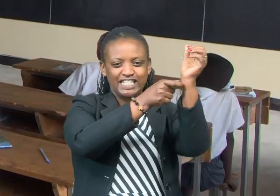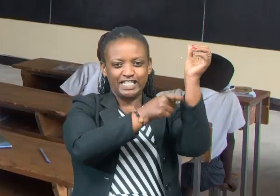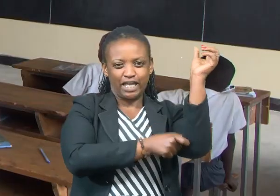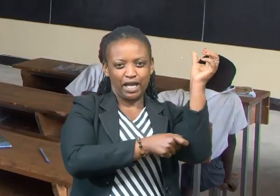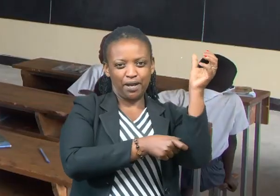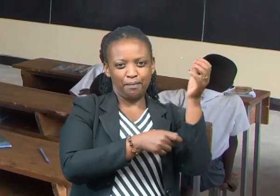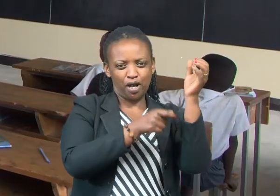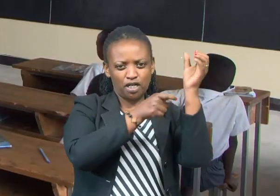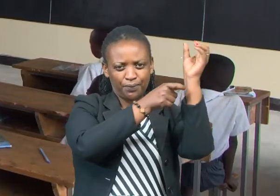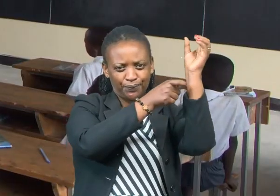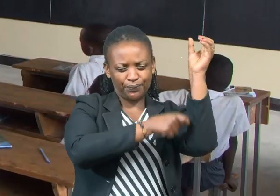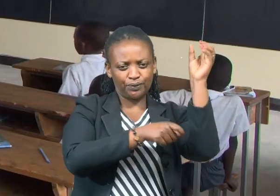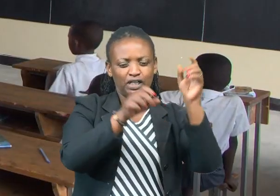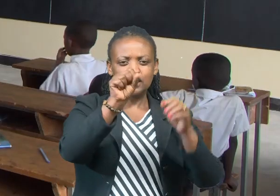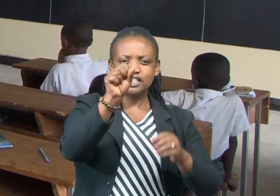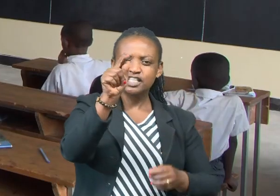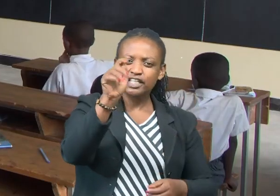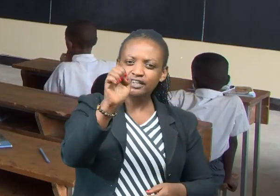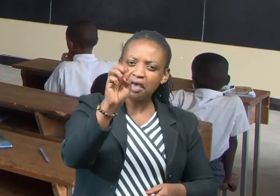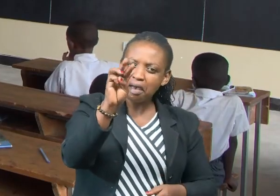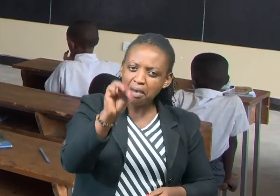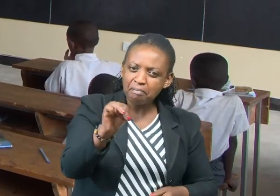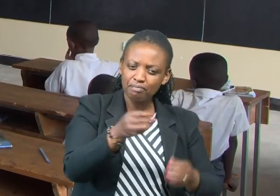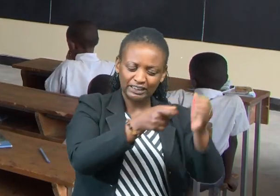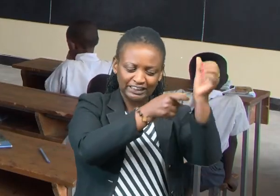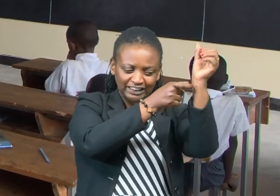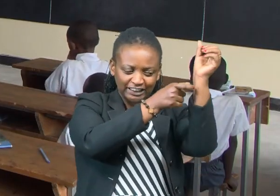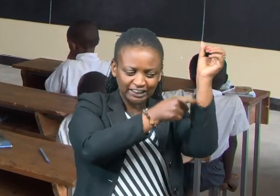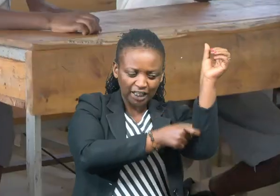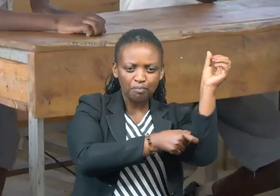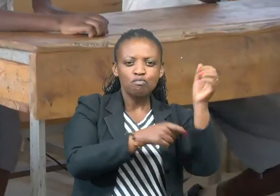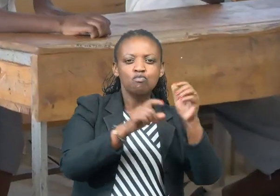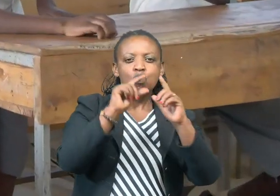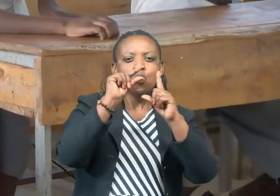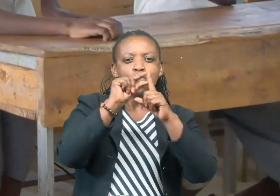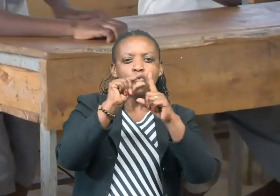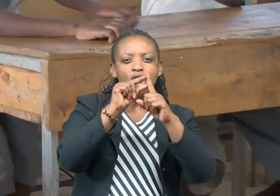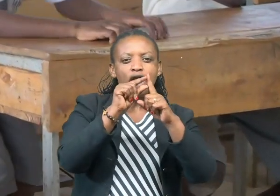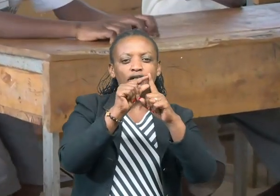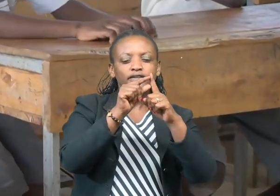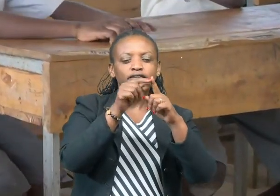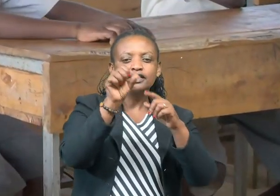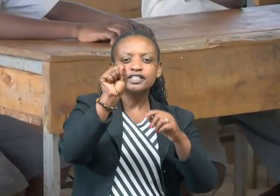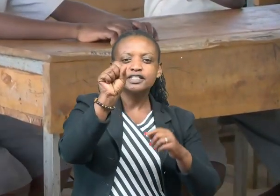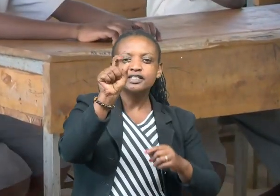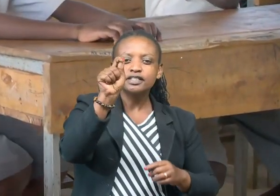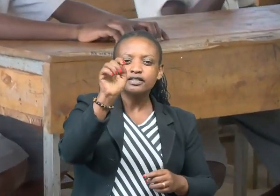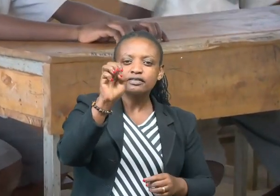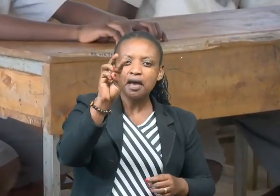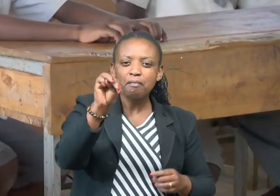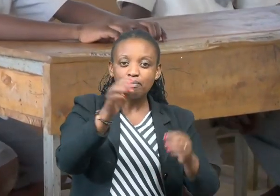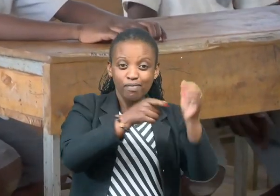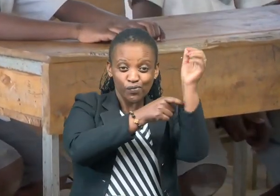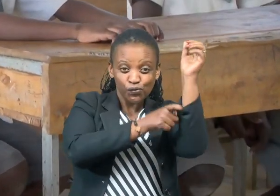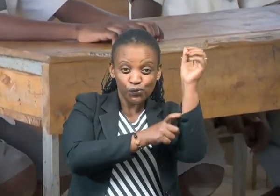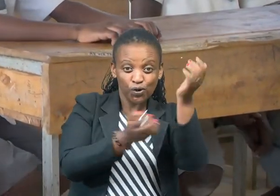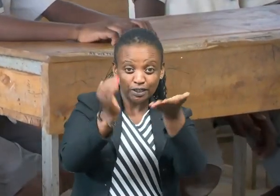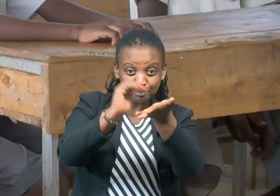Stem. This is pronounced as stem, not steam. Okay? The word is stem. Can you repeat